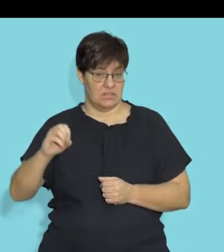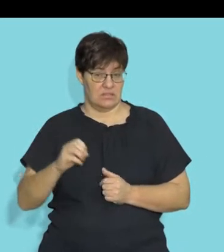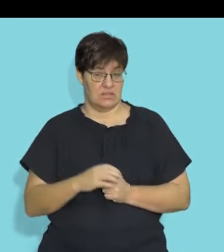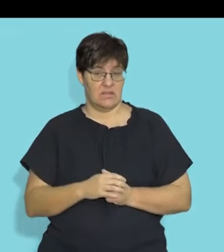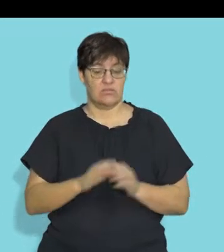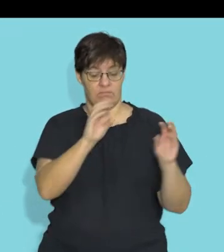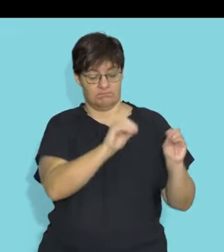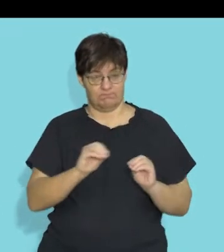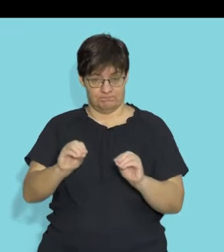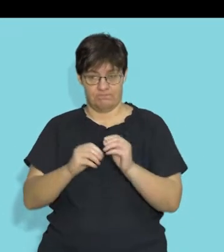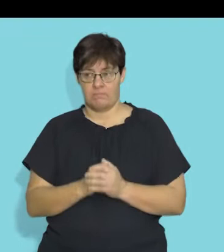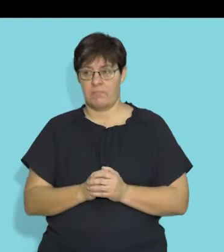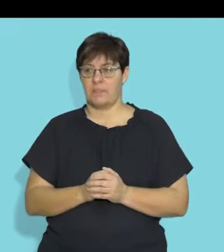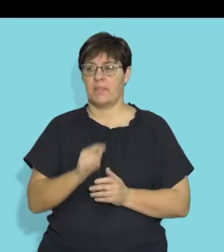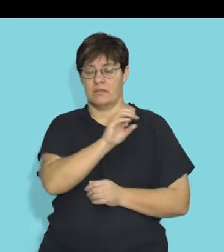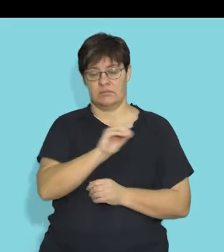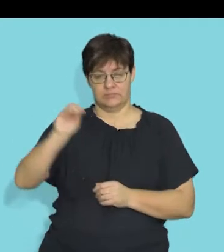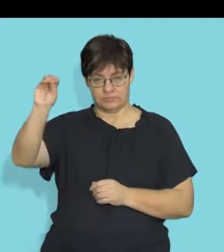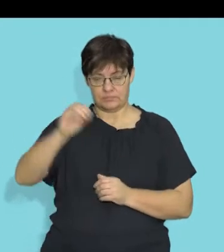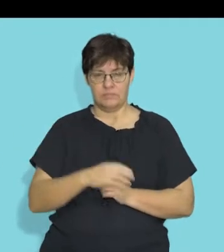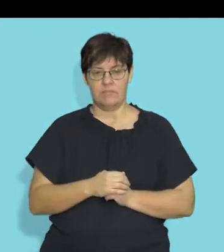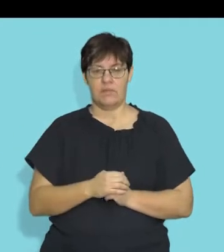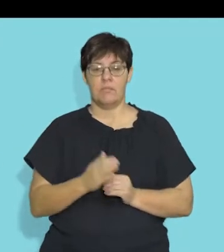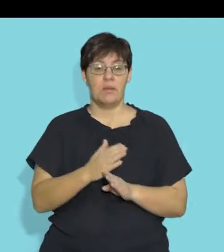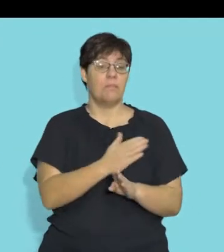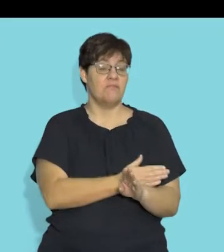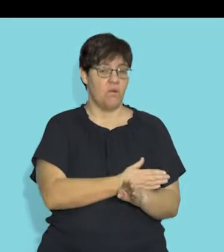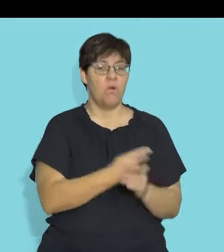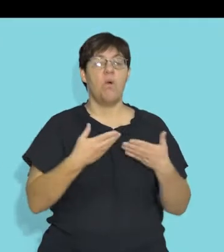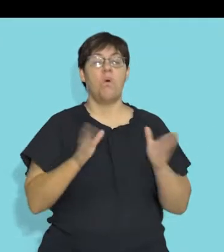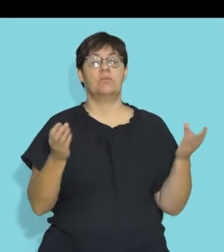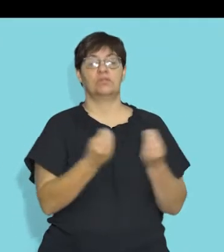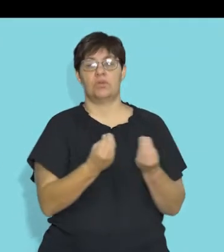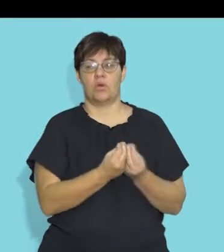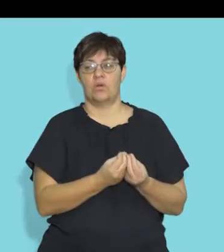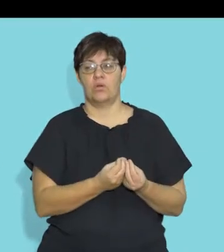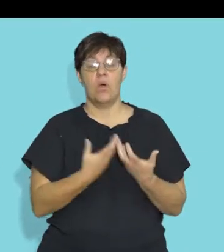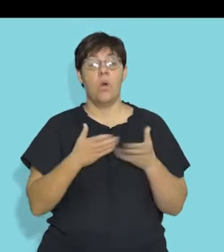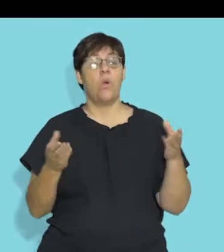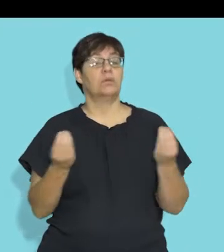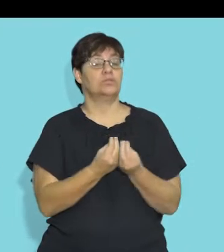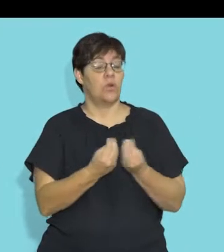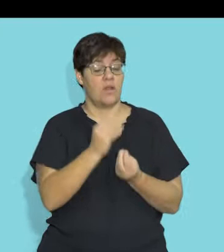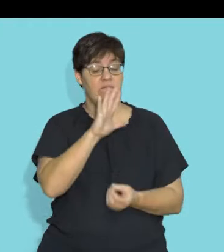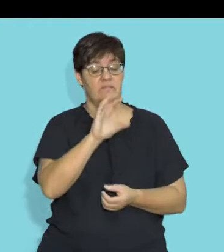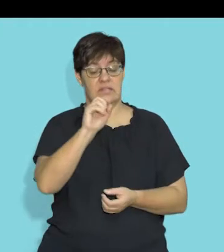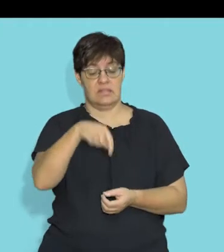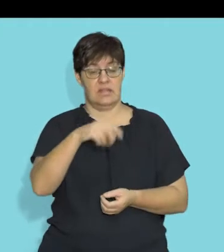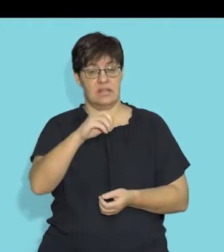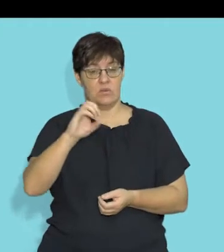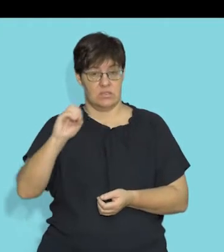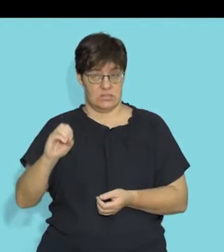So immediately I bring it in, 450,000. But before that was my opening stock. Opening stock of 50,000